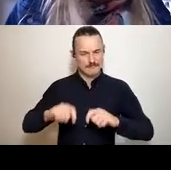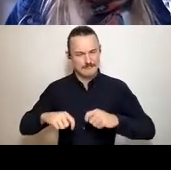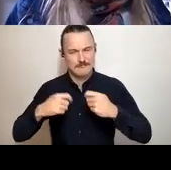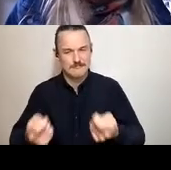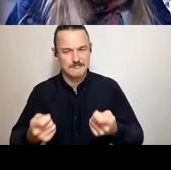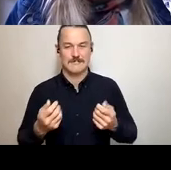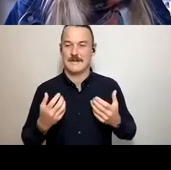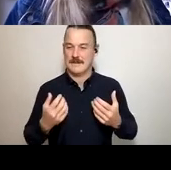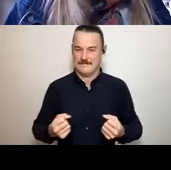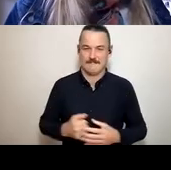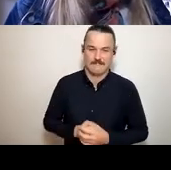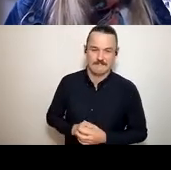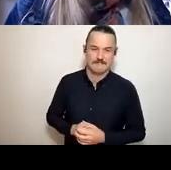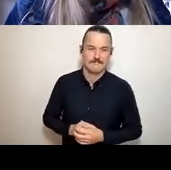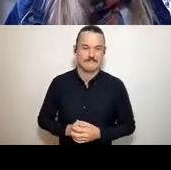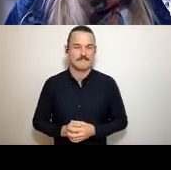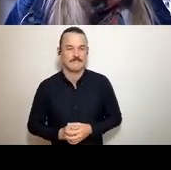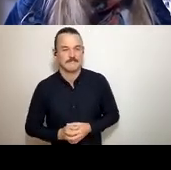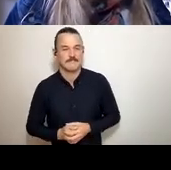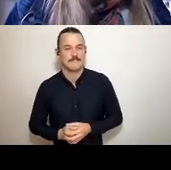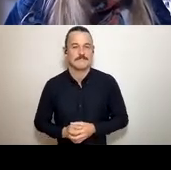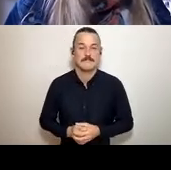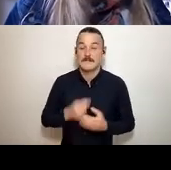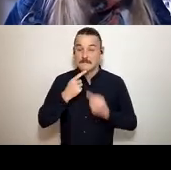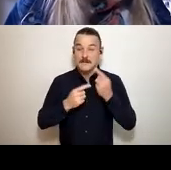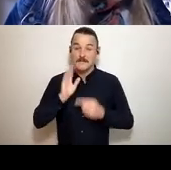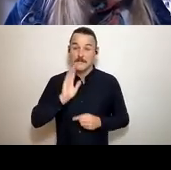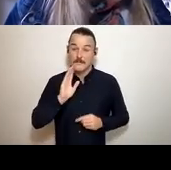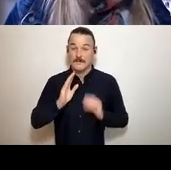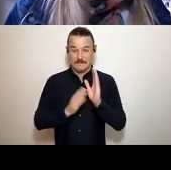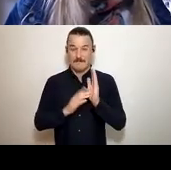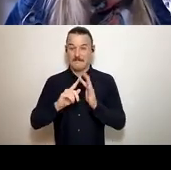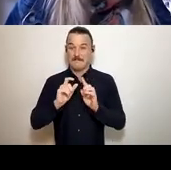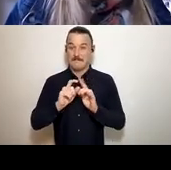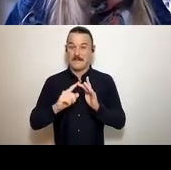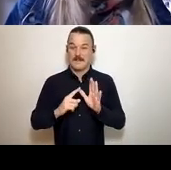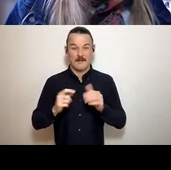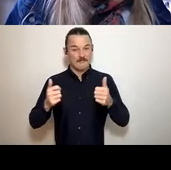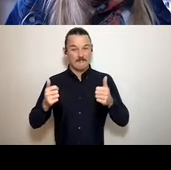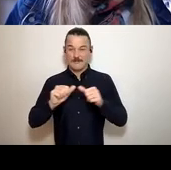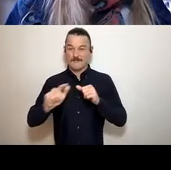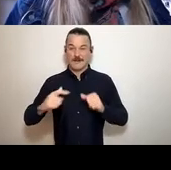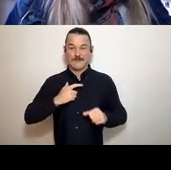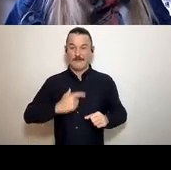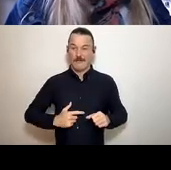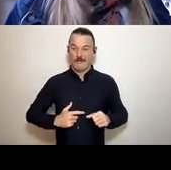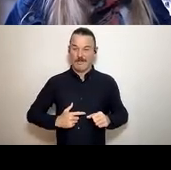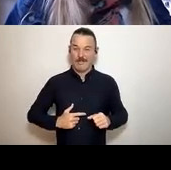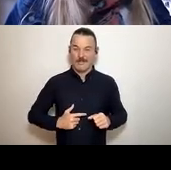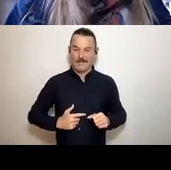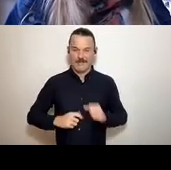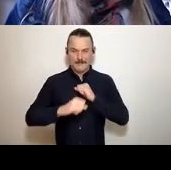Yep. And I was just mentioned earlier, so the media are doing a great role in the last few years of really